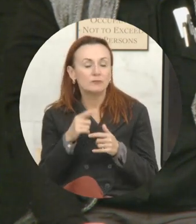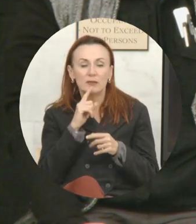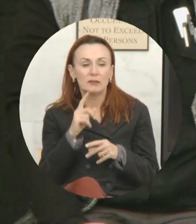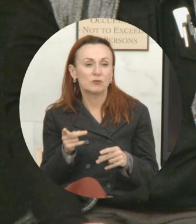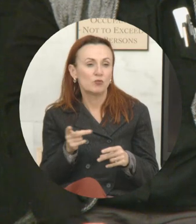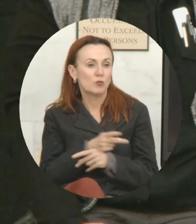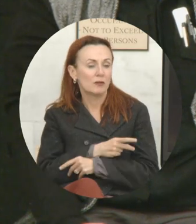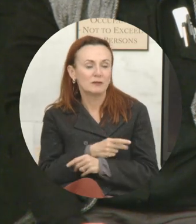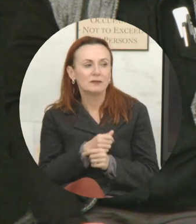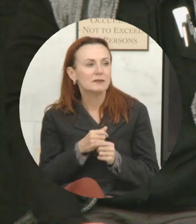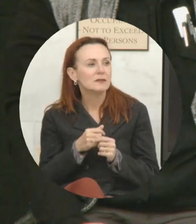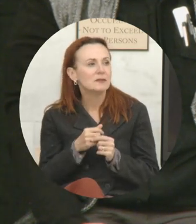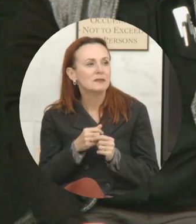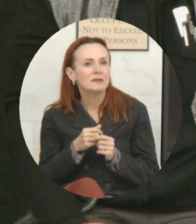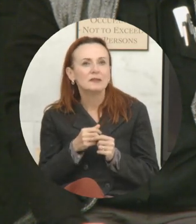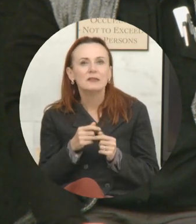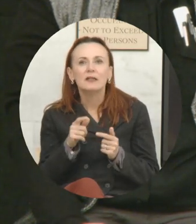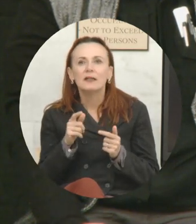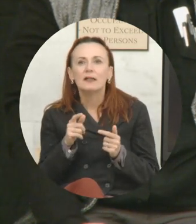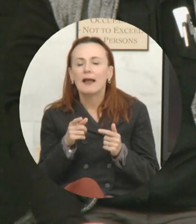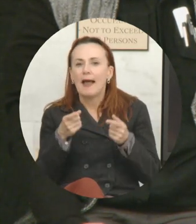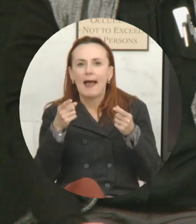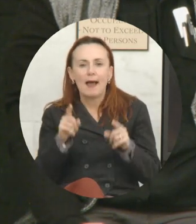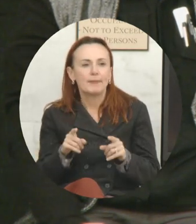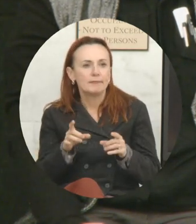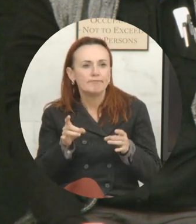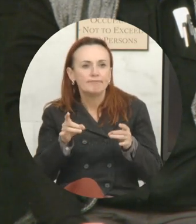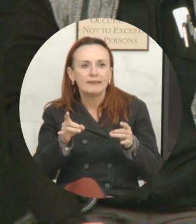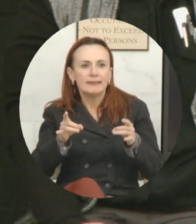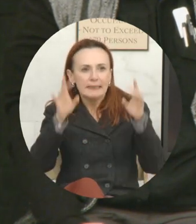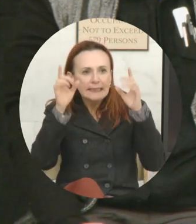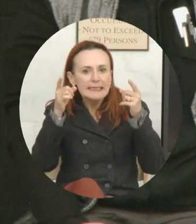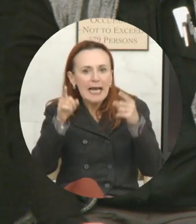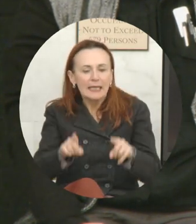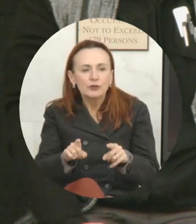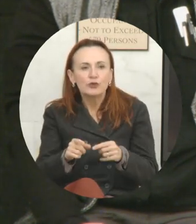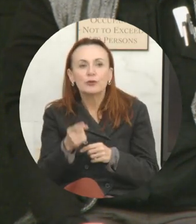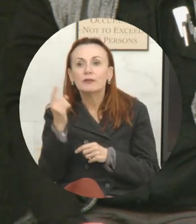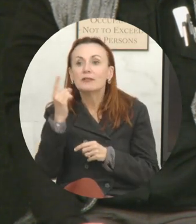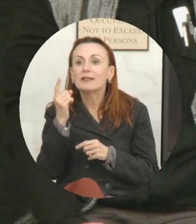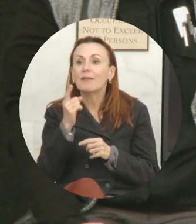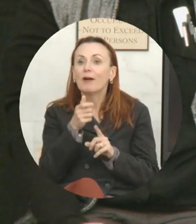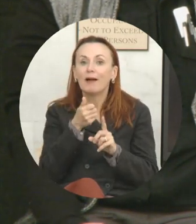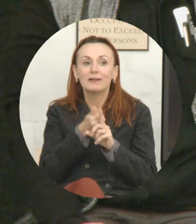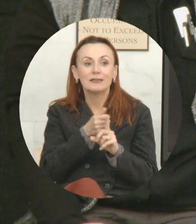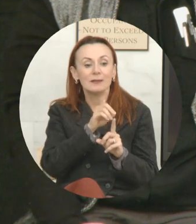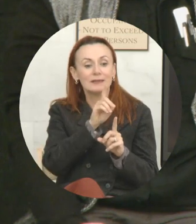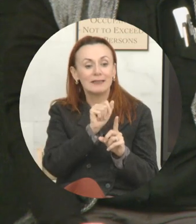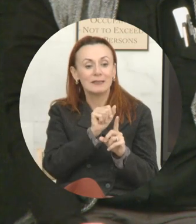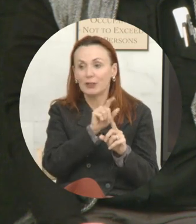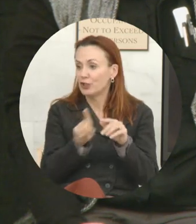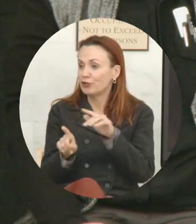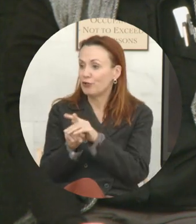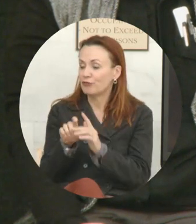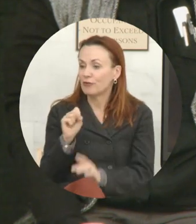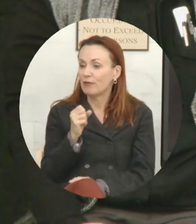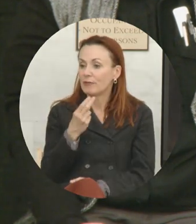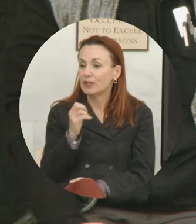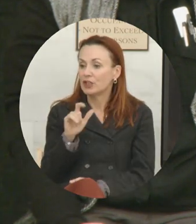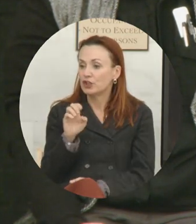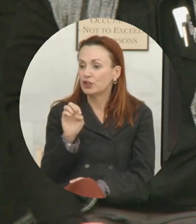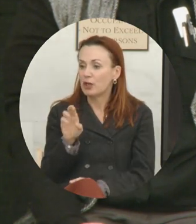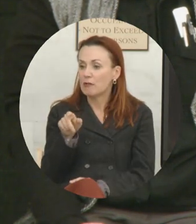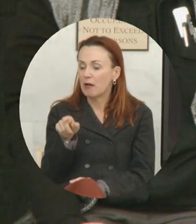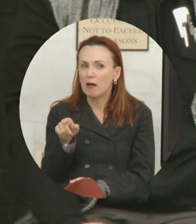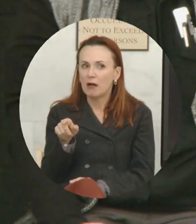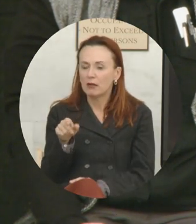world to have a disaster and somebody with a disability goes to a shelter and